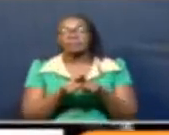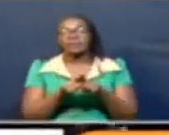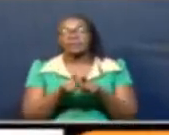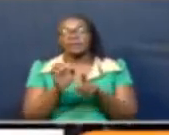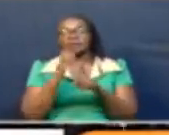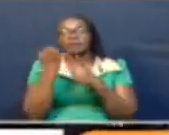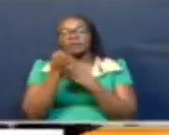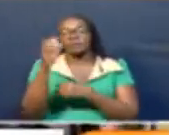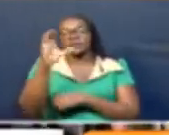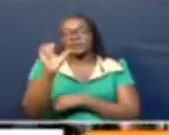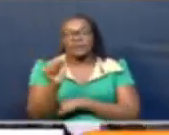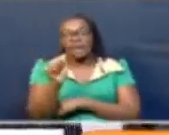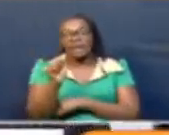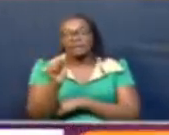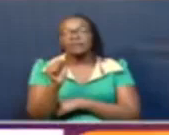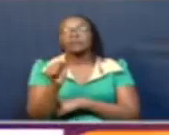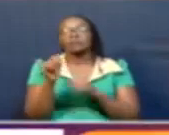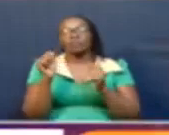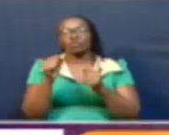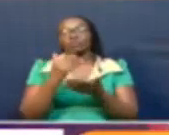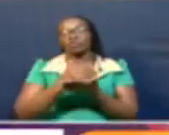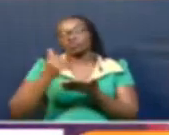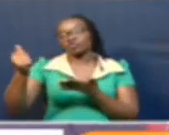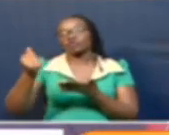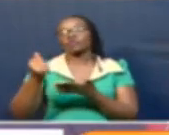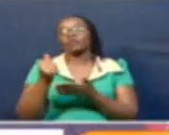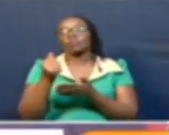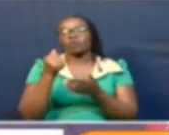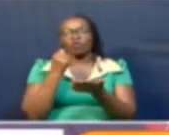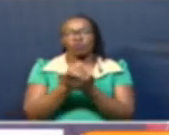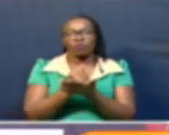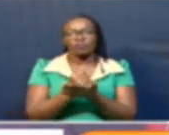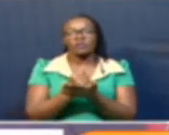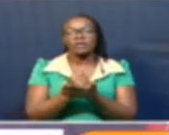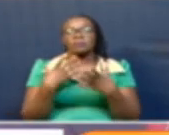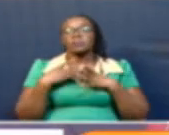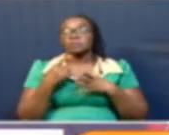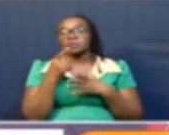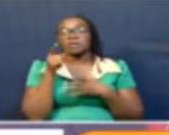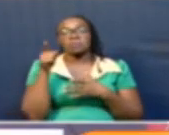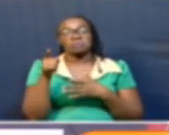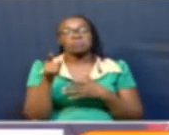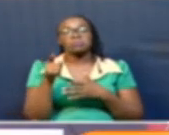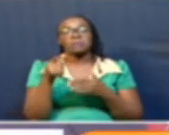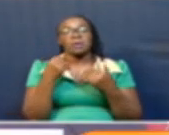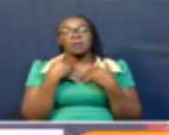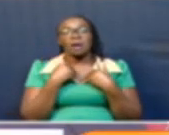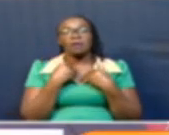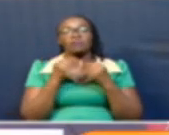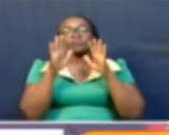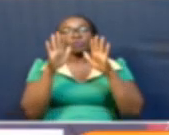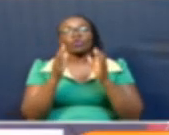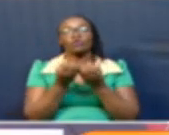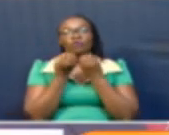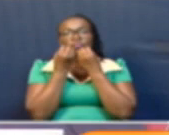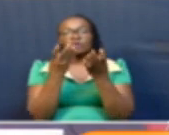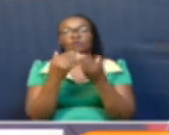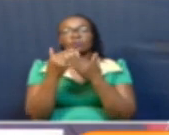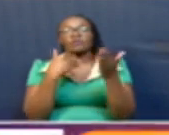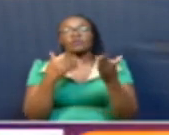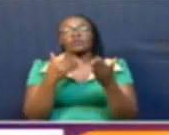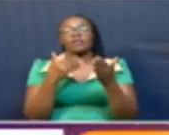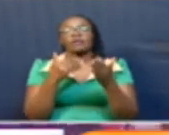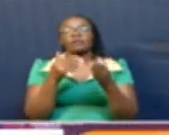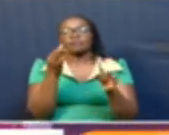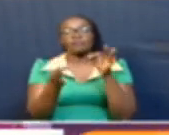Keriako Tobiko removed from office. Blamal Njururi claims Tobiko concealed vital information before the vetting committee of Parliament over abuse